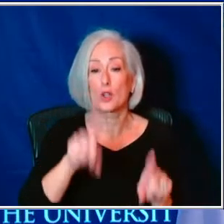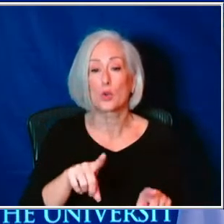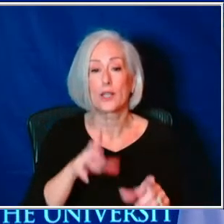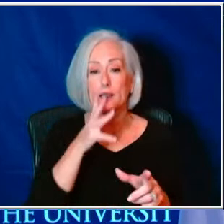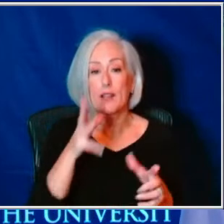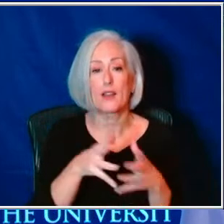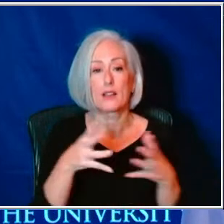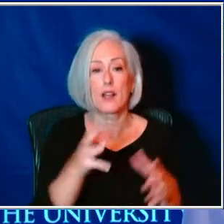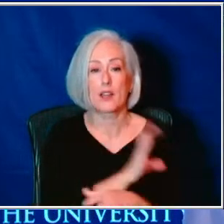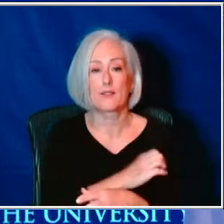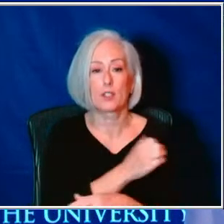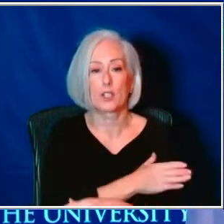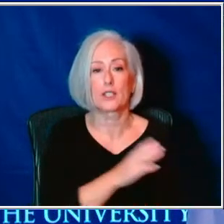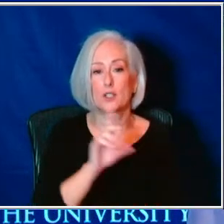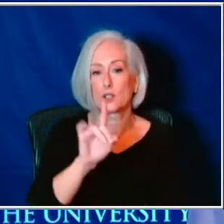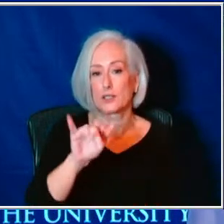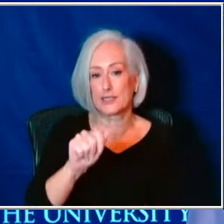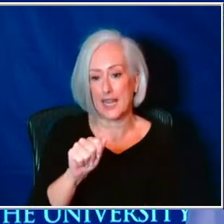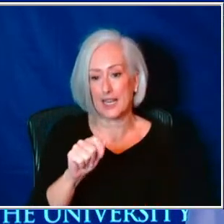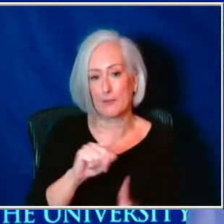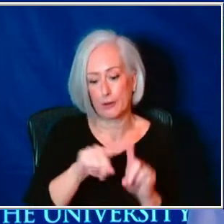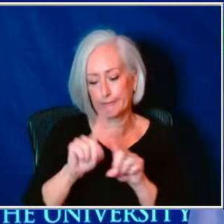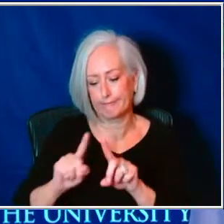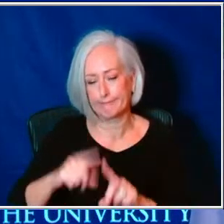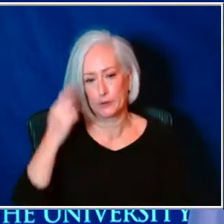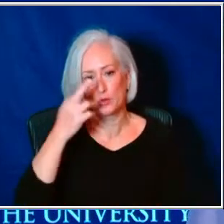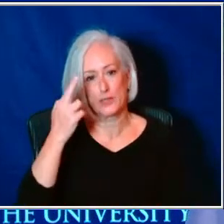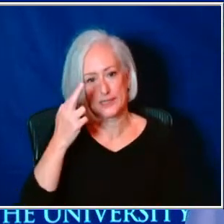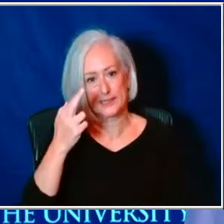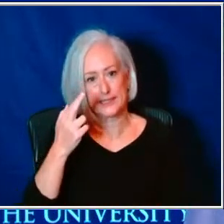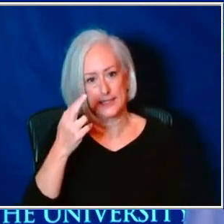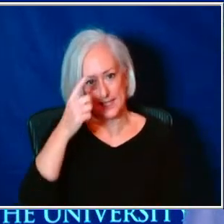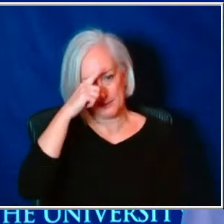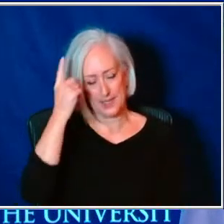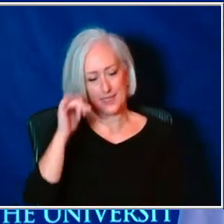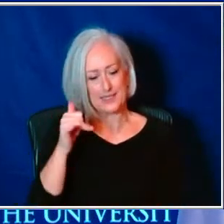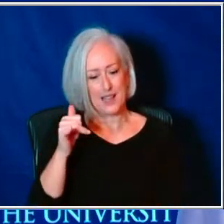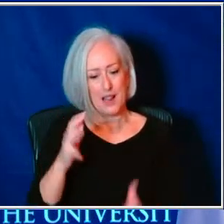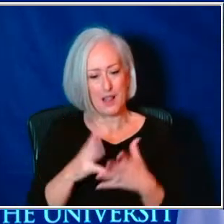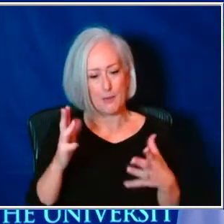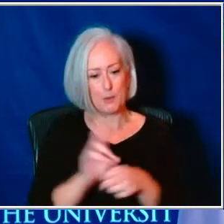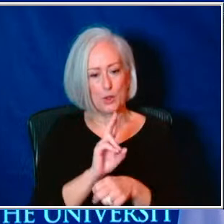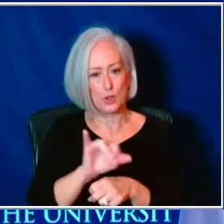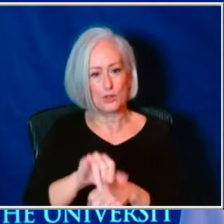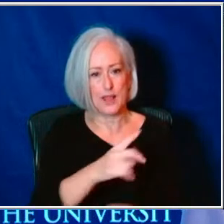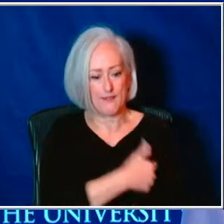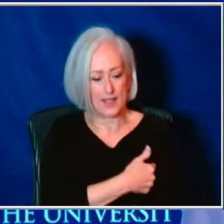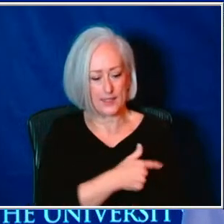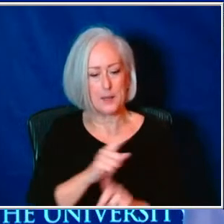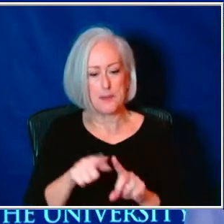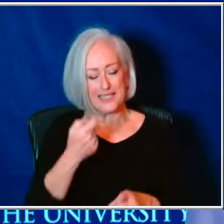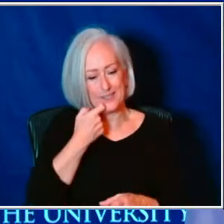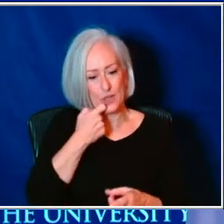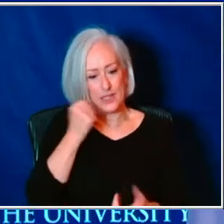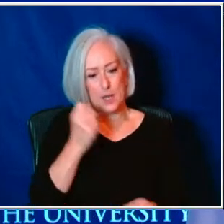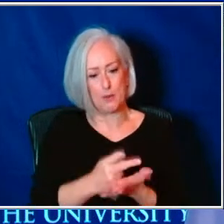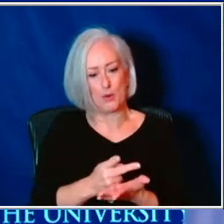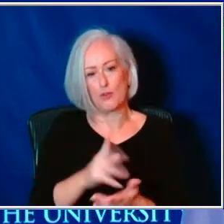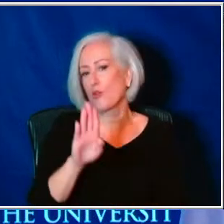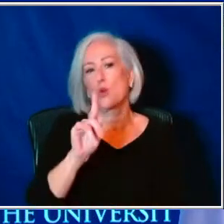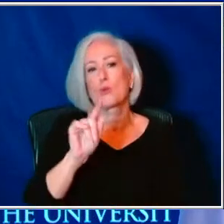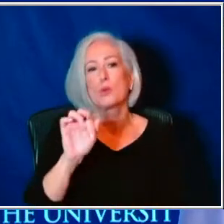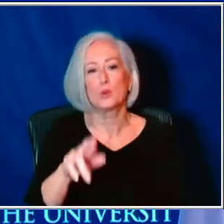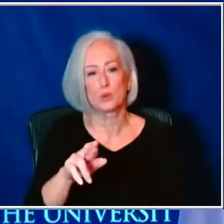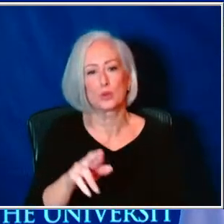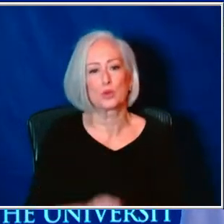for various reasons, including just the uptake of that vaccine hasn't been as much. And I think it recently did get approved as a booster as well. So, but it